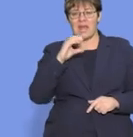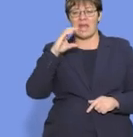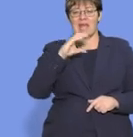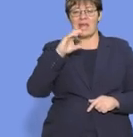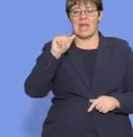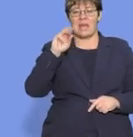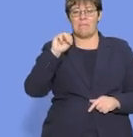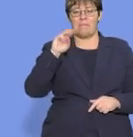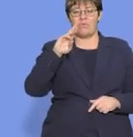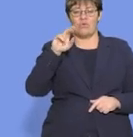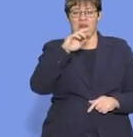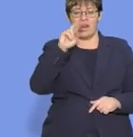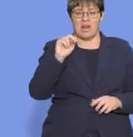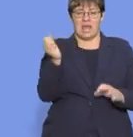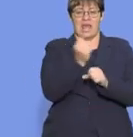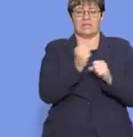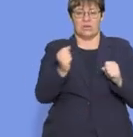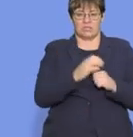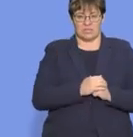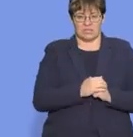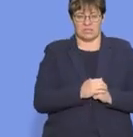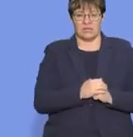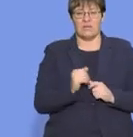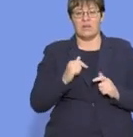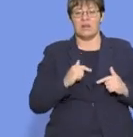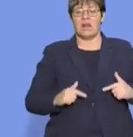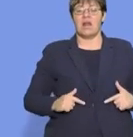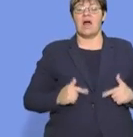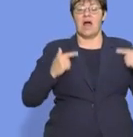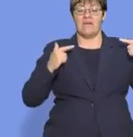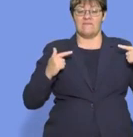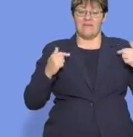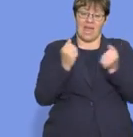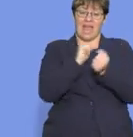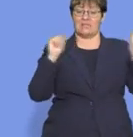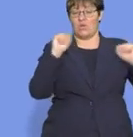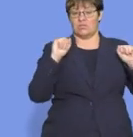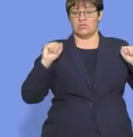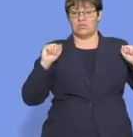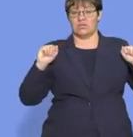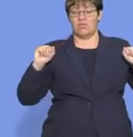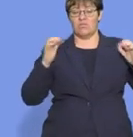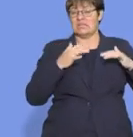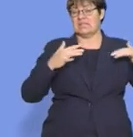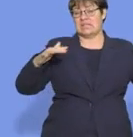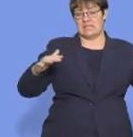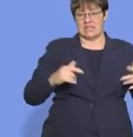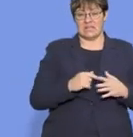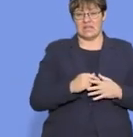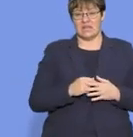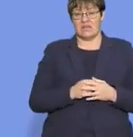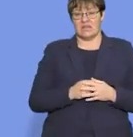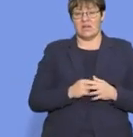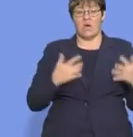Cambrian Explosion. And that is when life exploded onto the scene in all